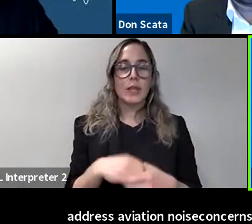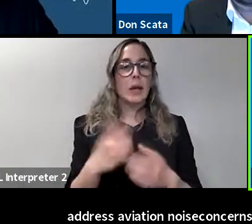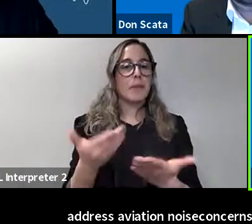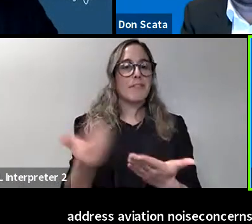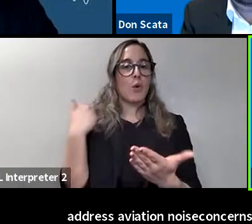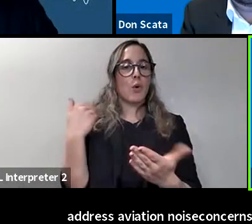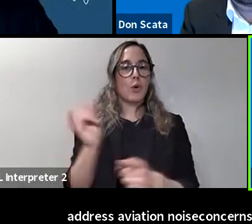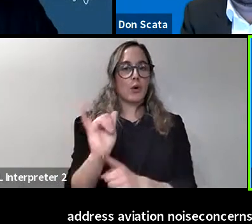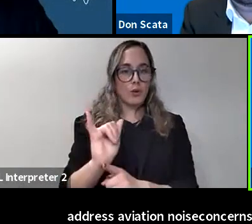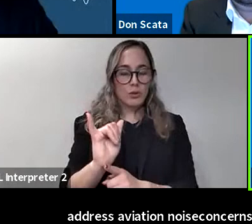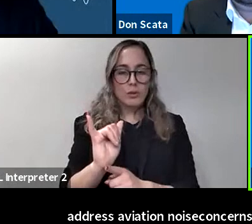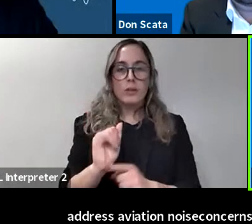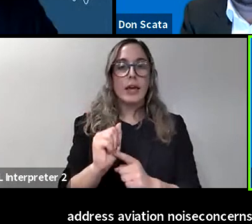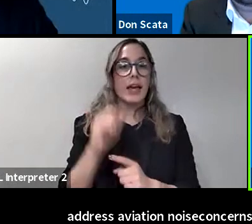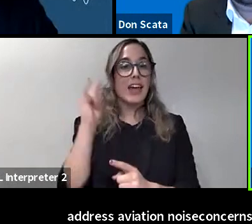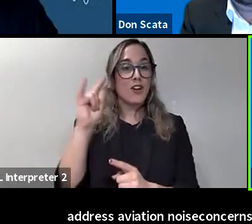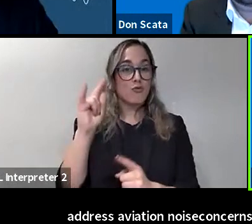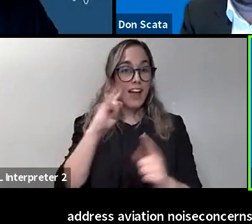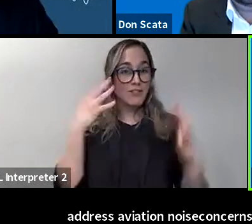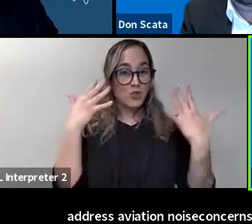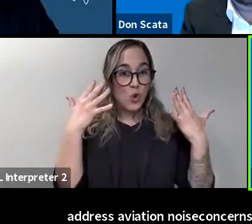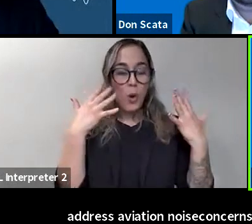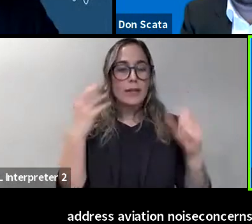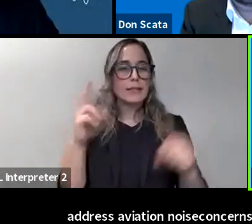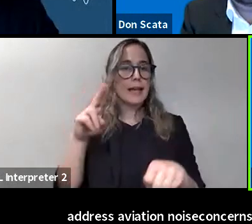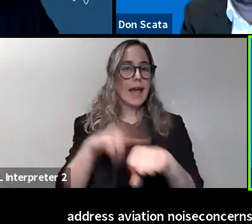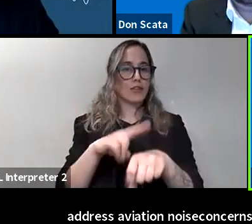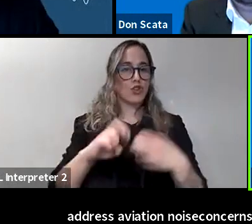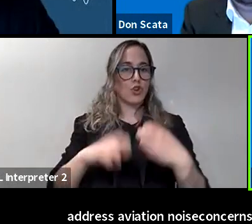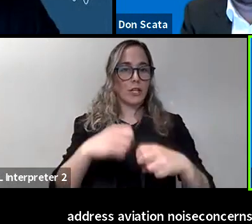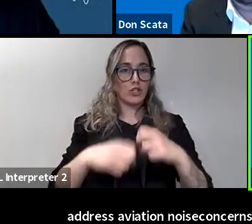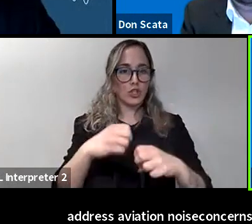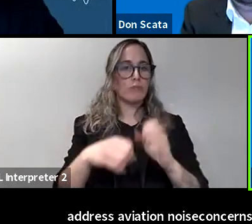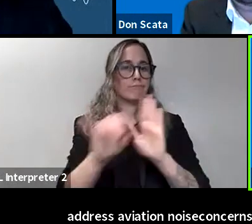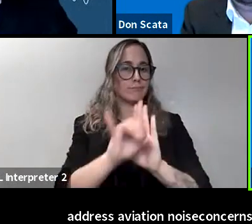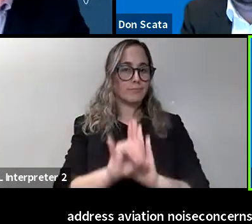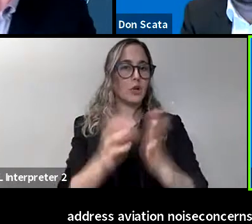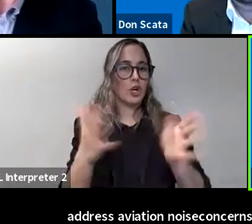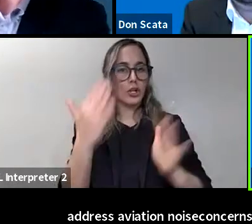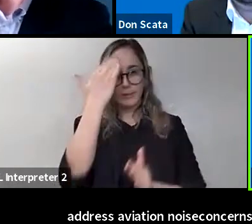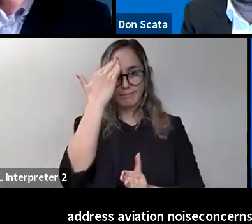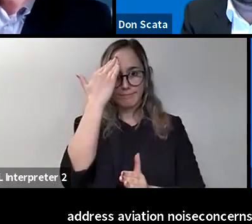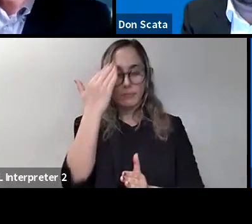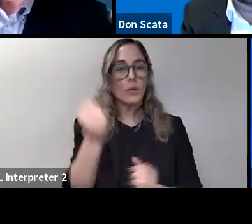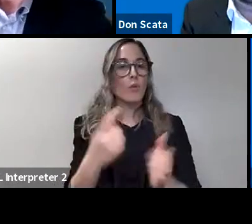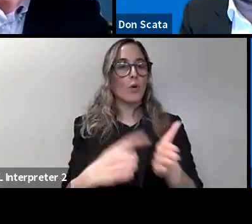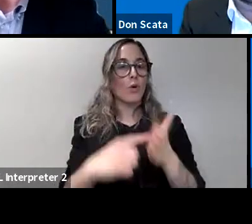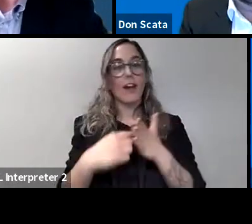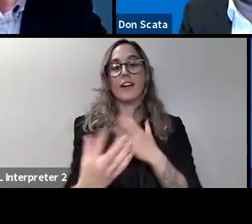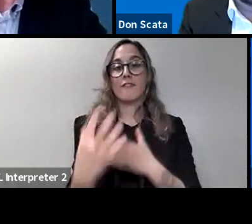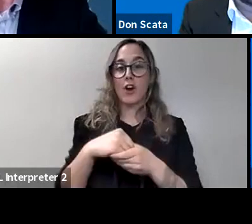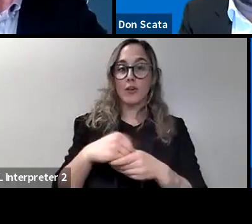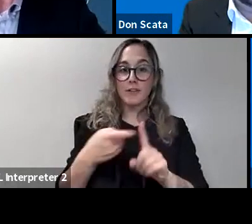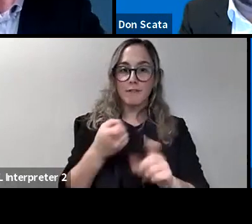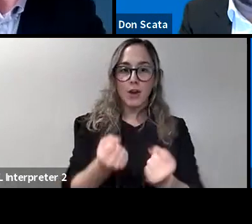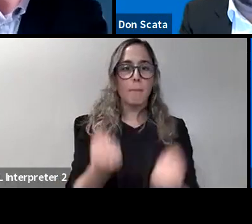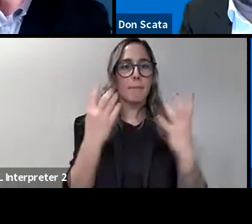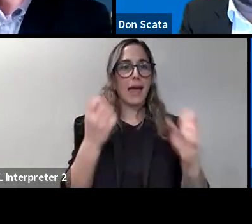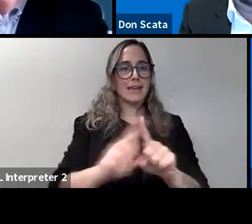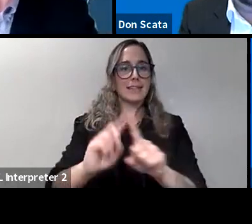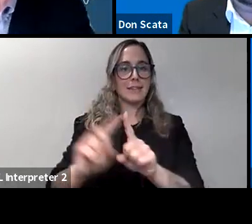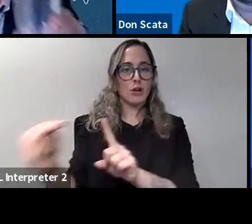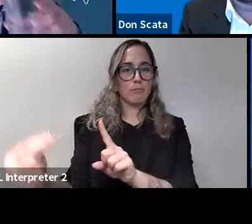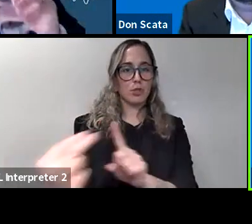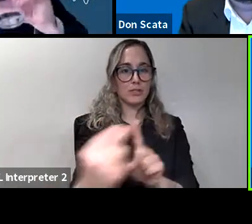we recognize that aircraft noise is a national issue requiring involvement from many perspectives from